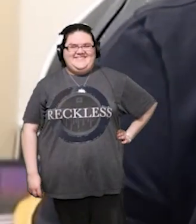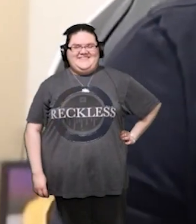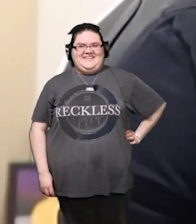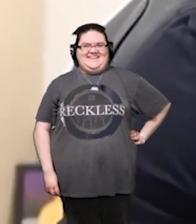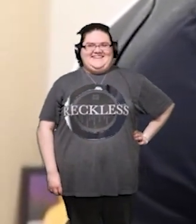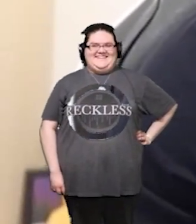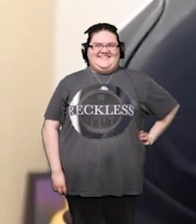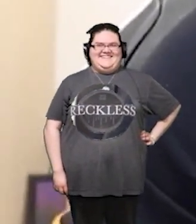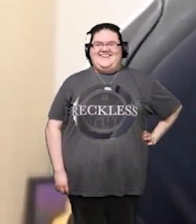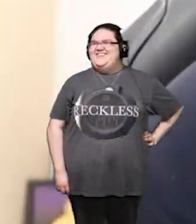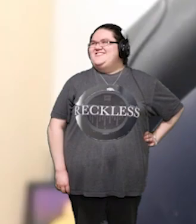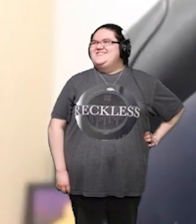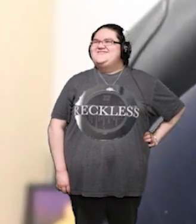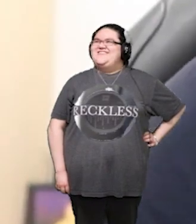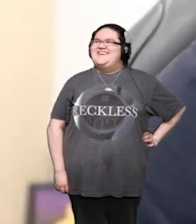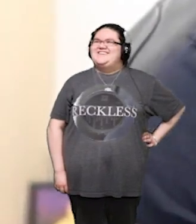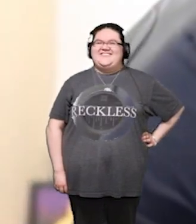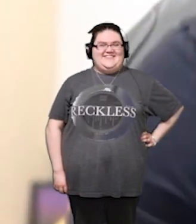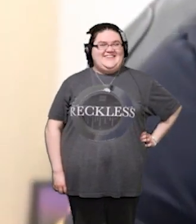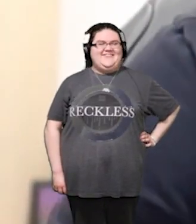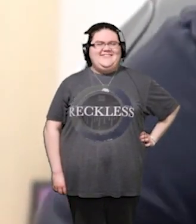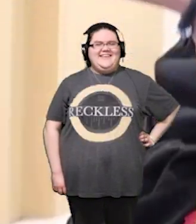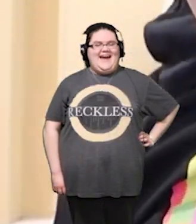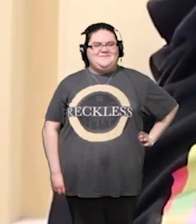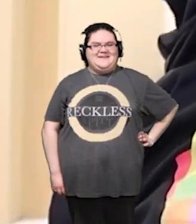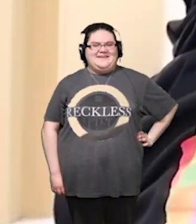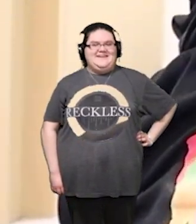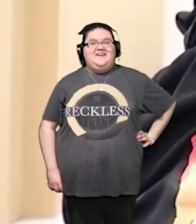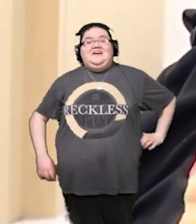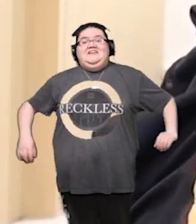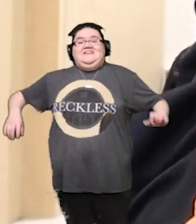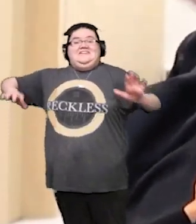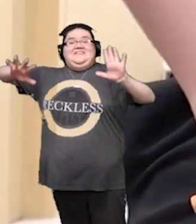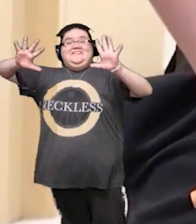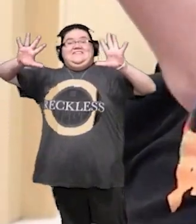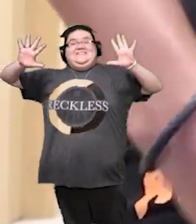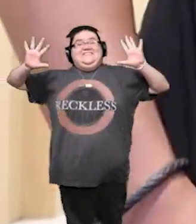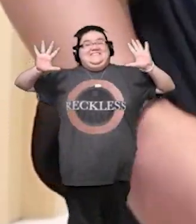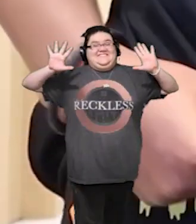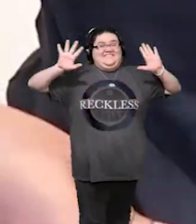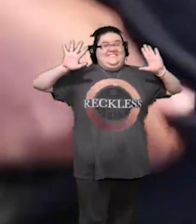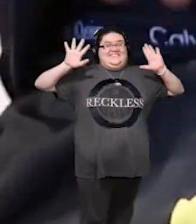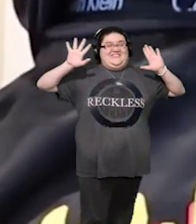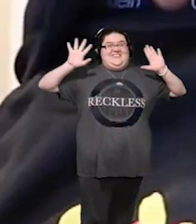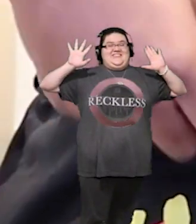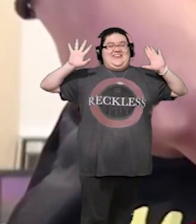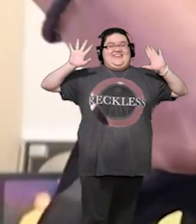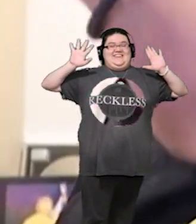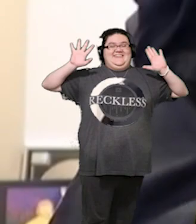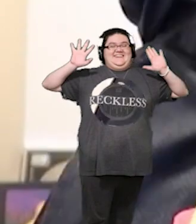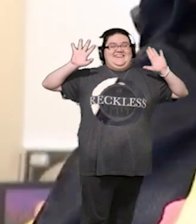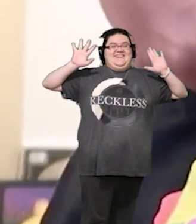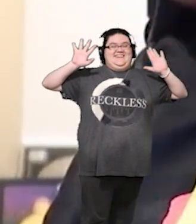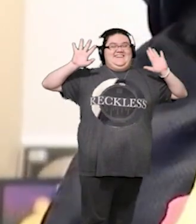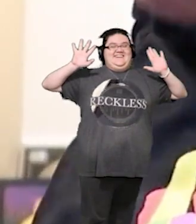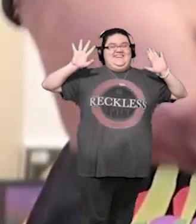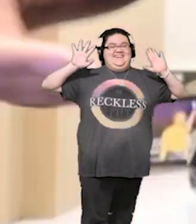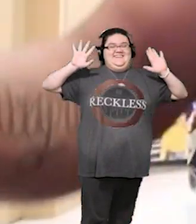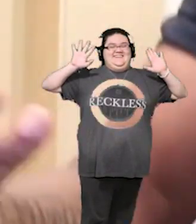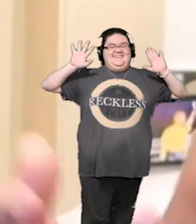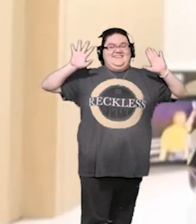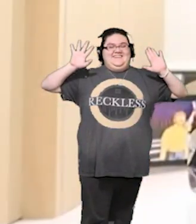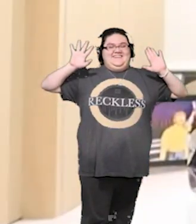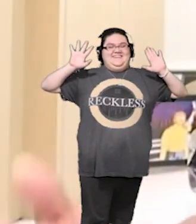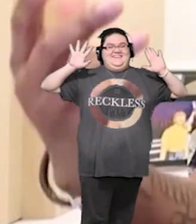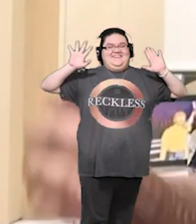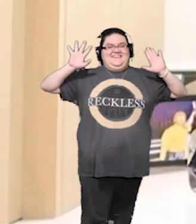Hey, you wanna live, right? Oh my god. Did that really happen? Hey, yo, dance for me, Justin. That was me trying to insinuate a gun. I